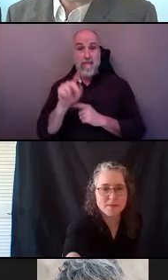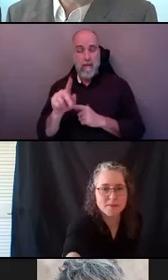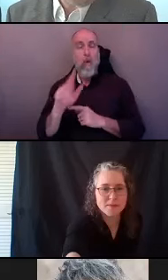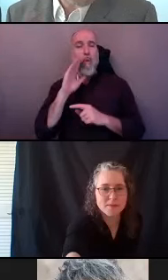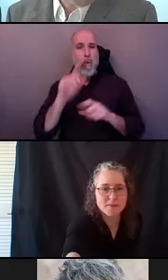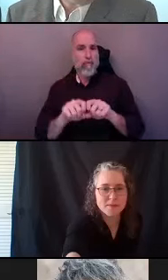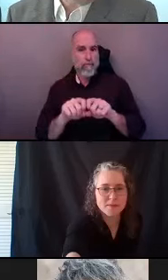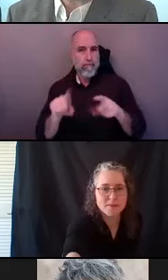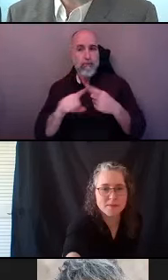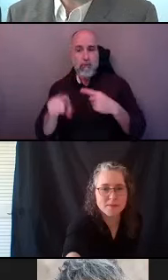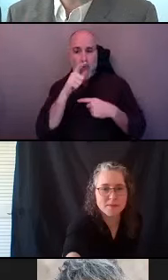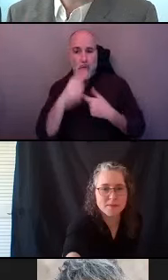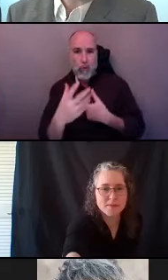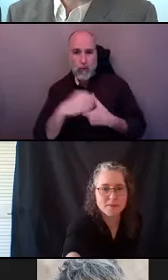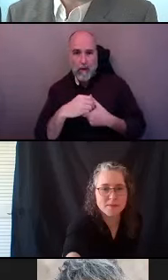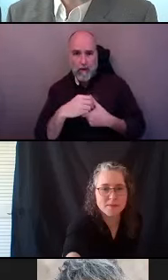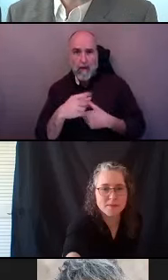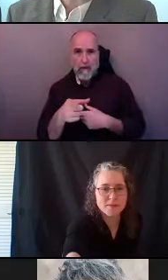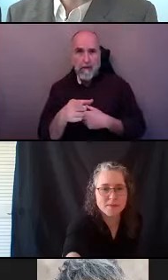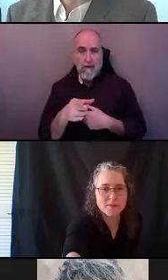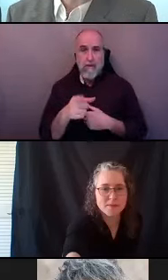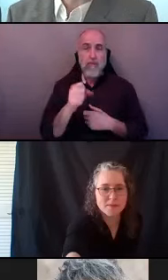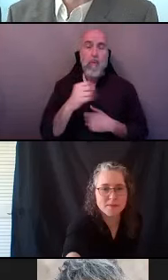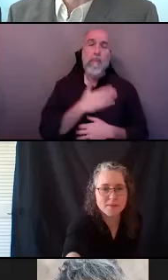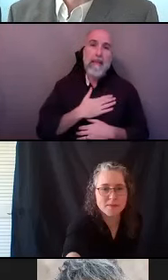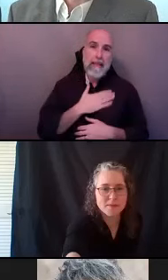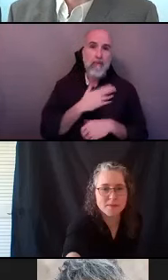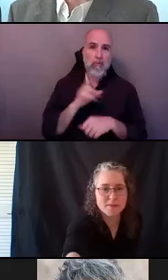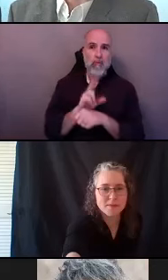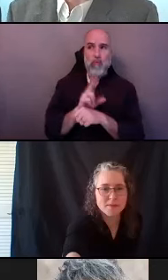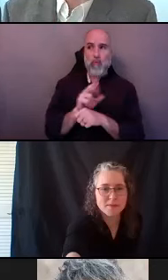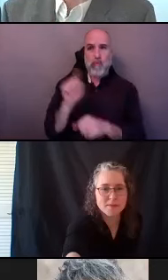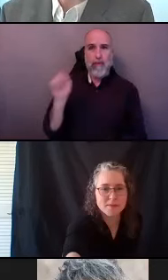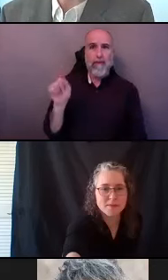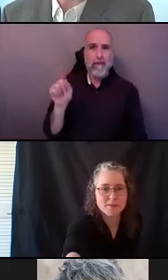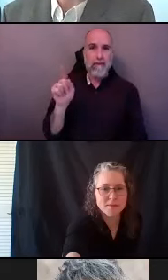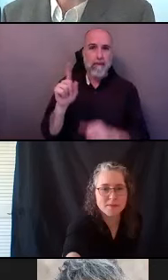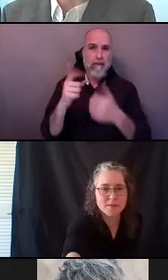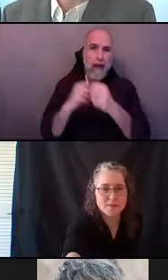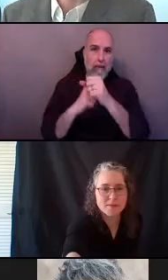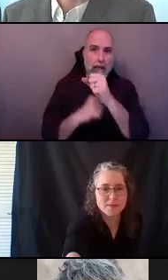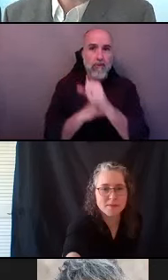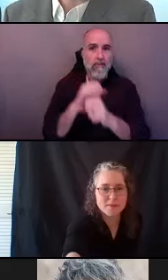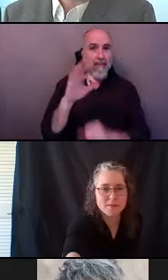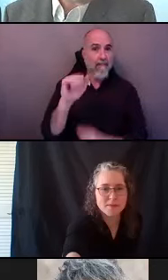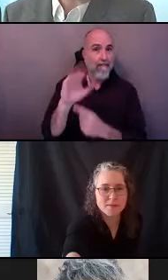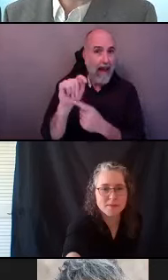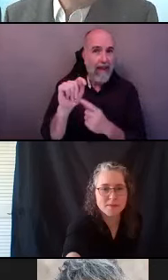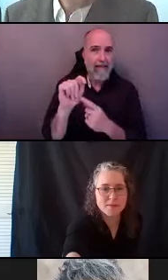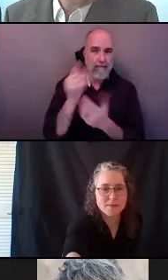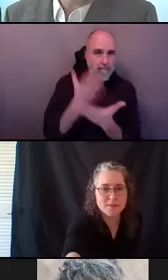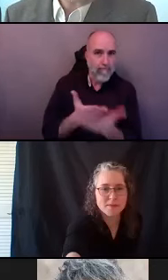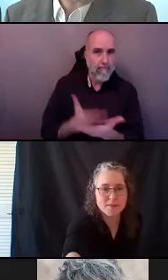to the attendees, I believe. So please use the foundations and facts.